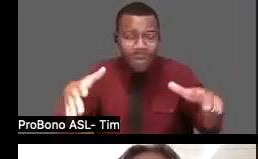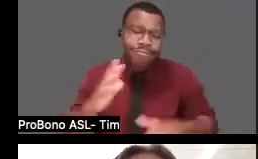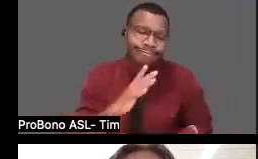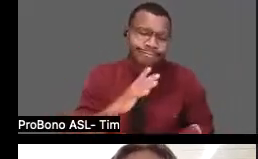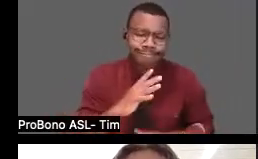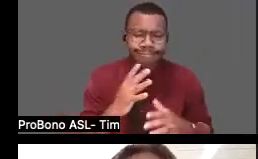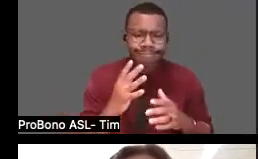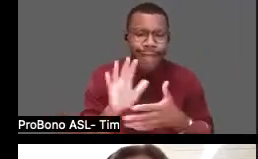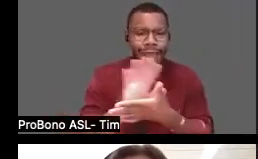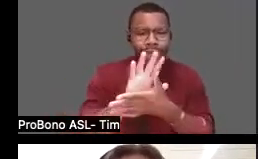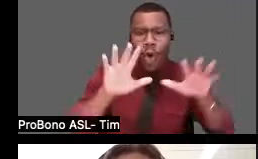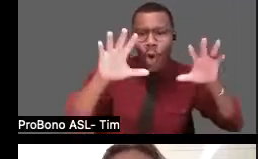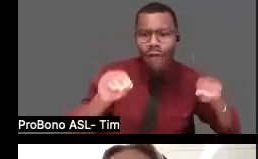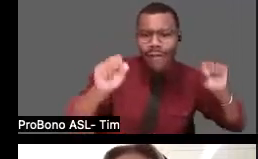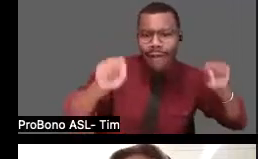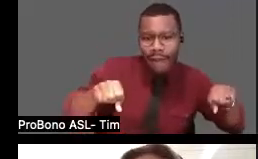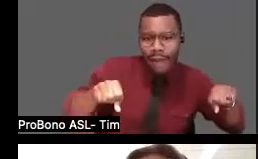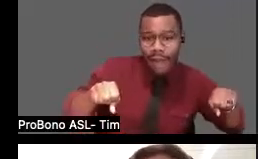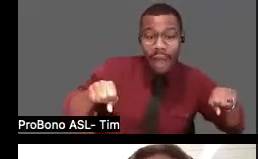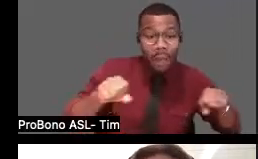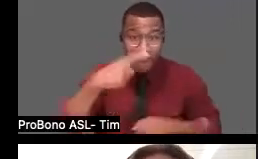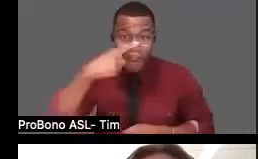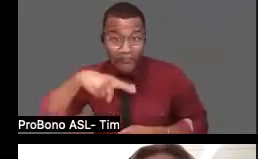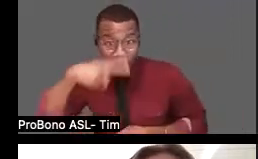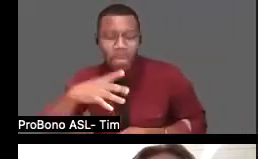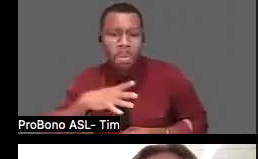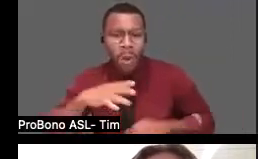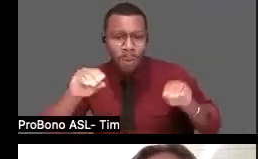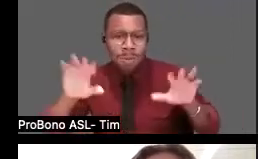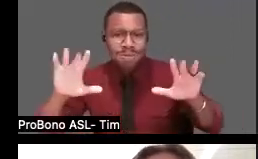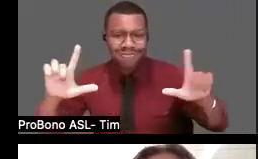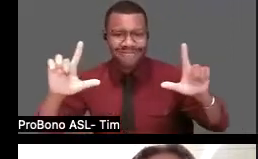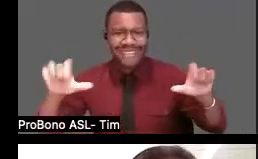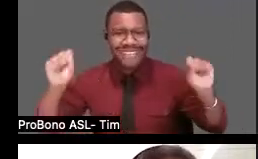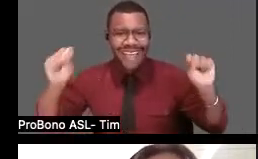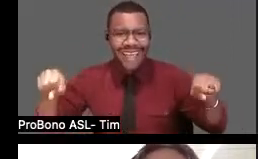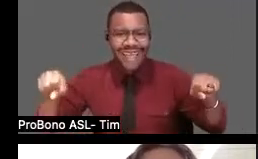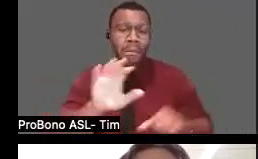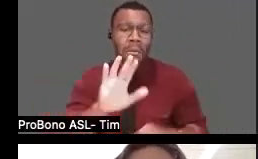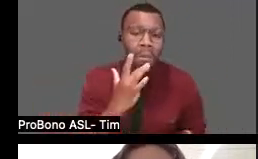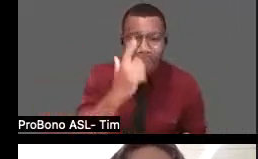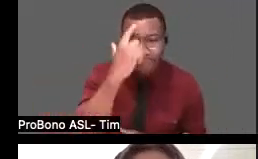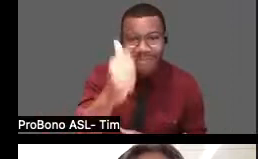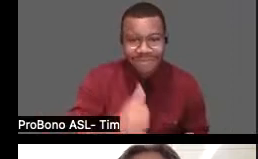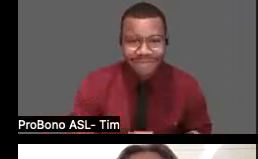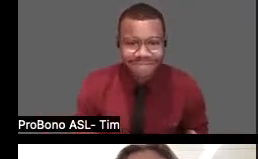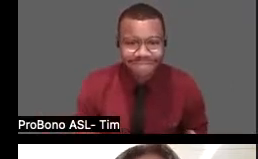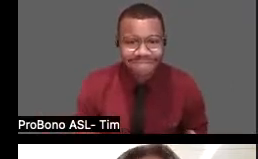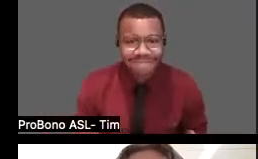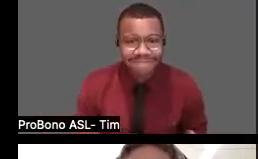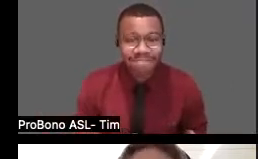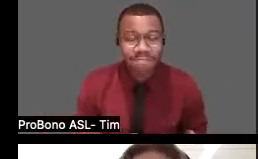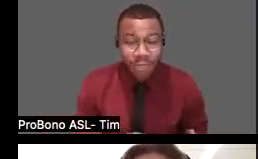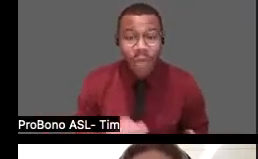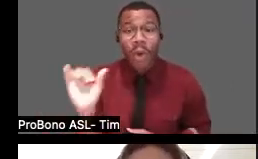to foster a collective spirit, but always do what's best for you. And Lastly, we invite you to use the chat to share